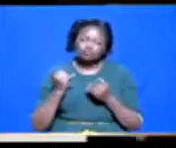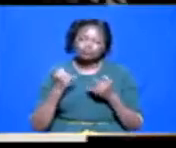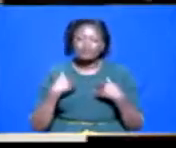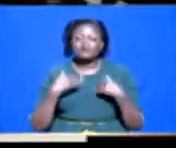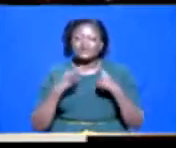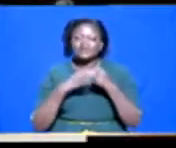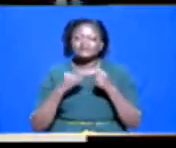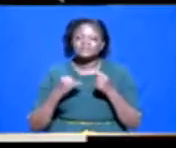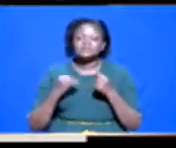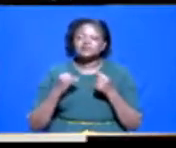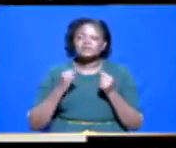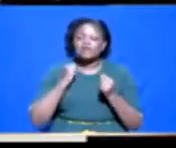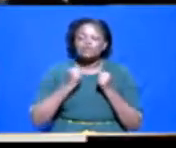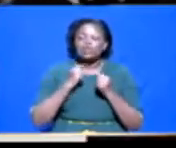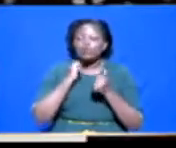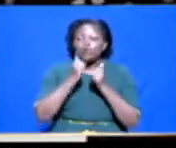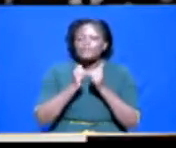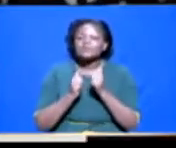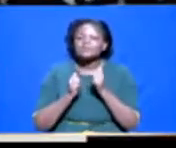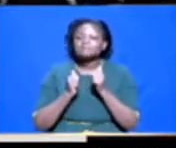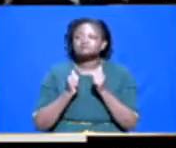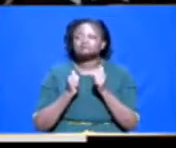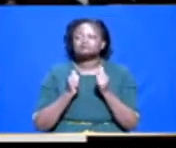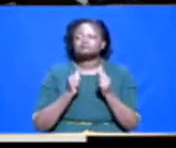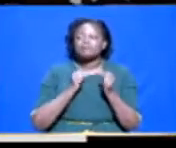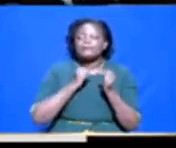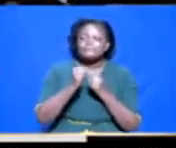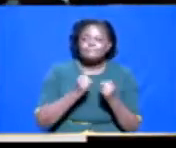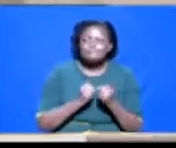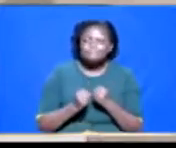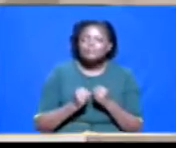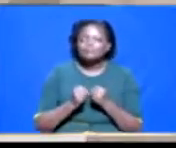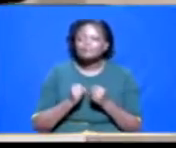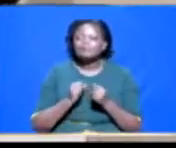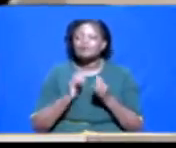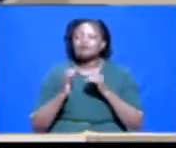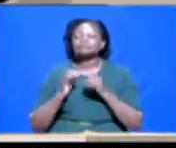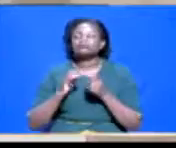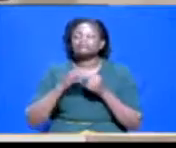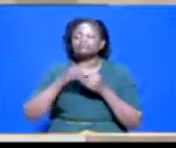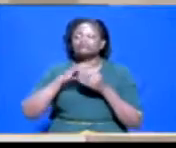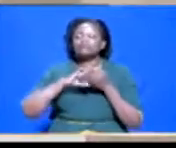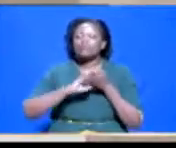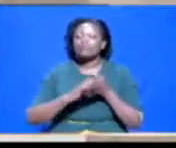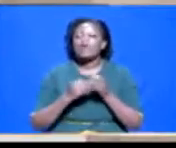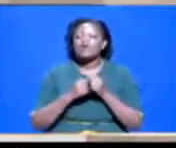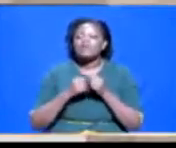Olympics who will compete in athletics, boxing, rugby sevens, taekwondo and volleyball.